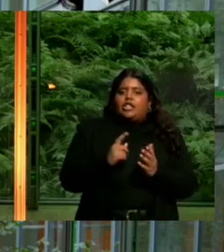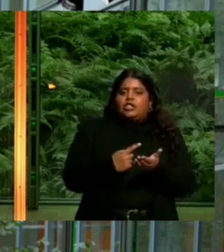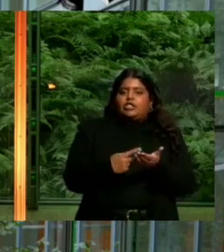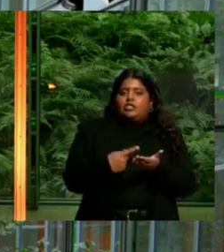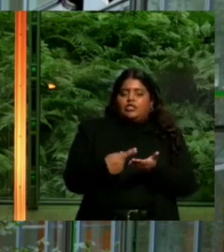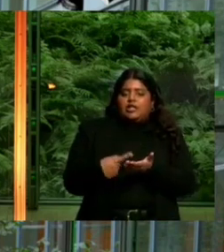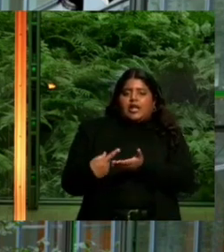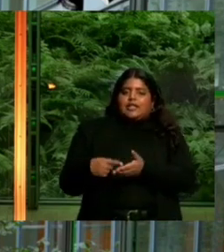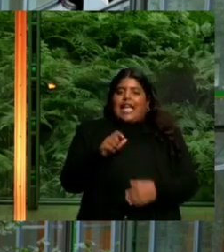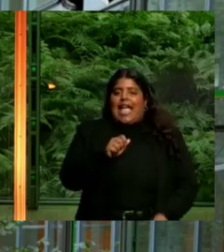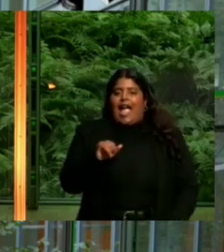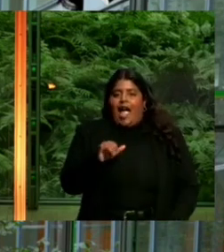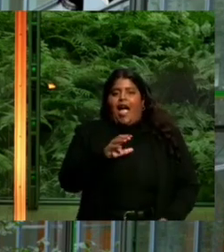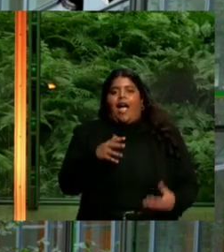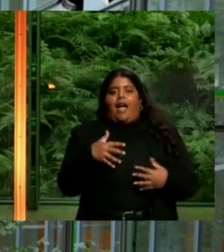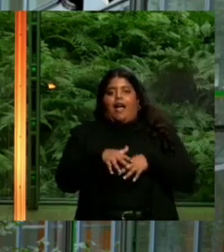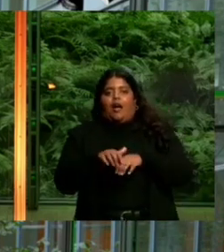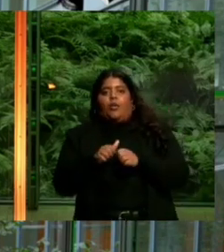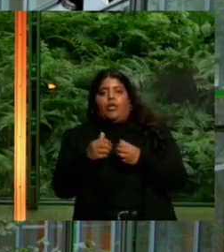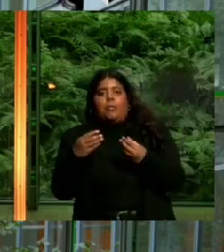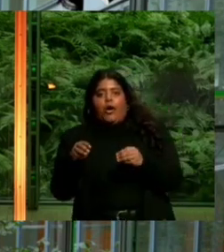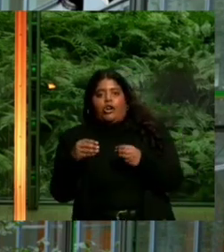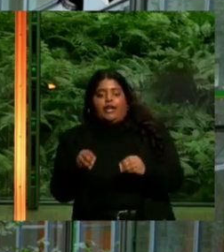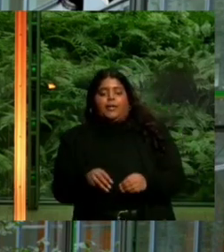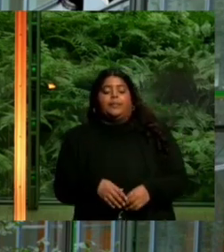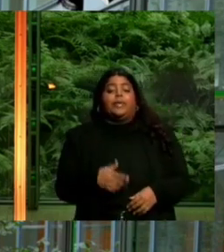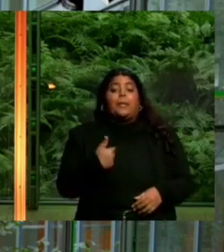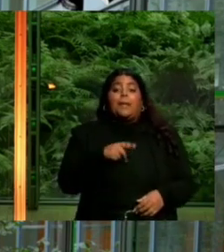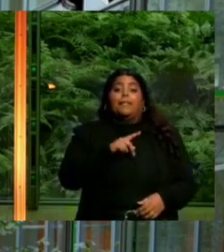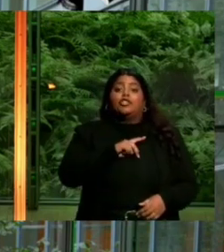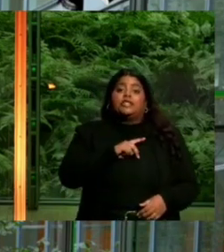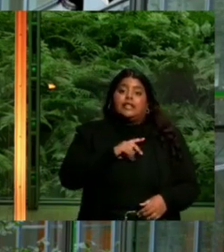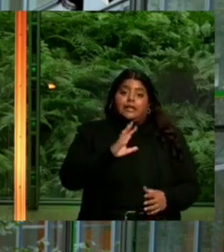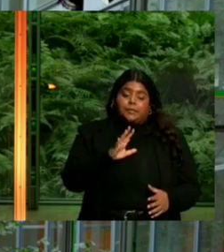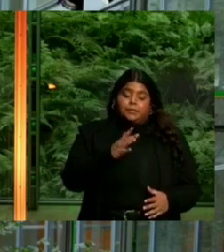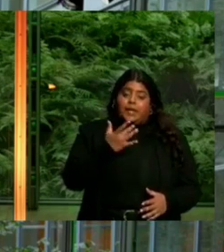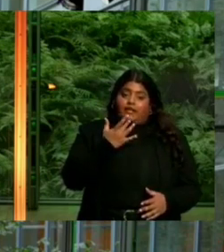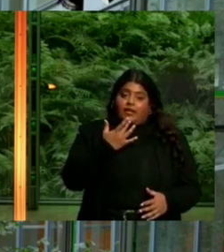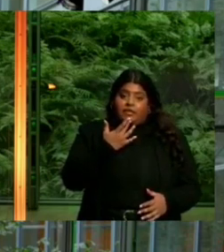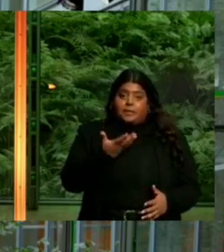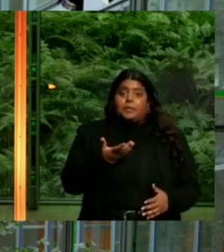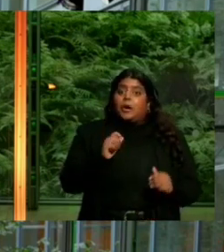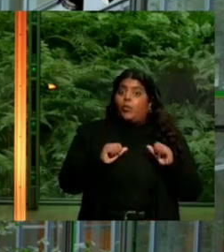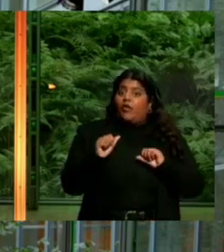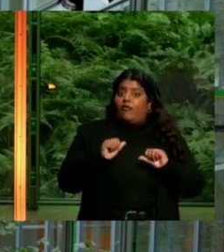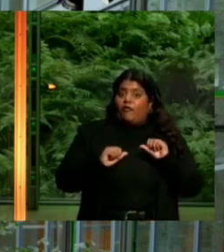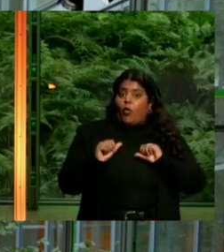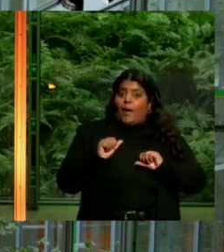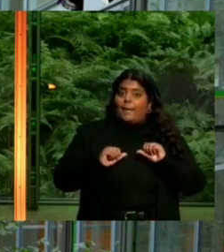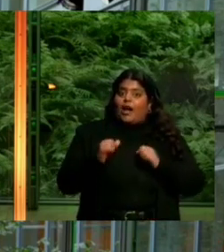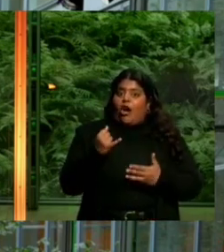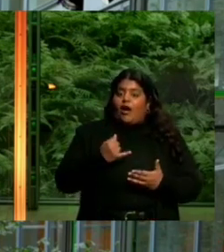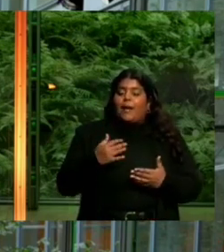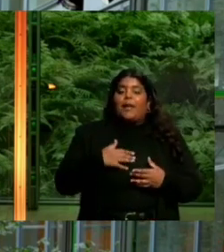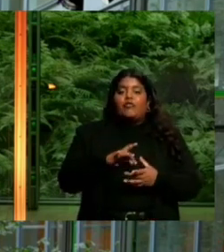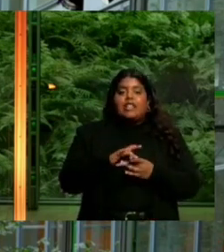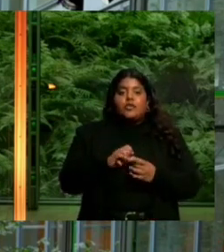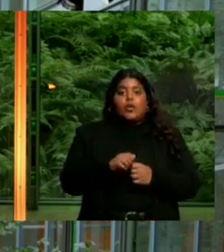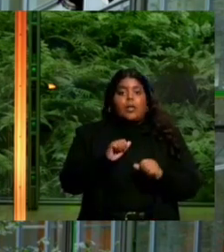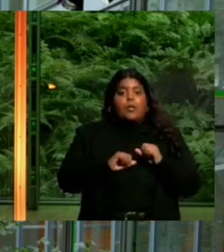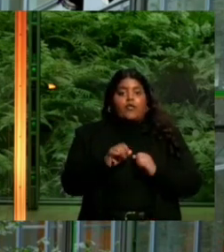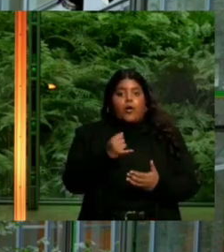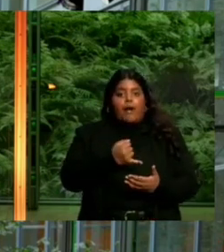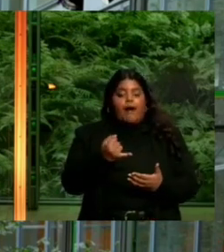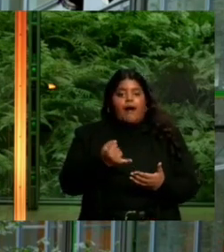AI and marketing. But what I love personally even more is performing art. My relationship with